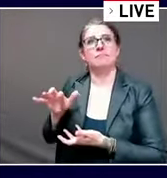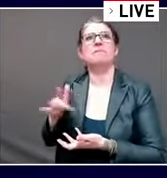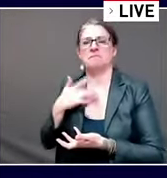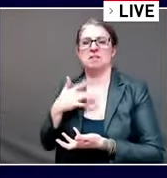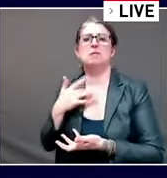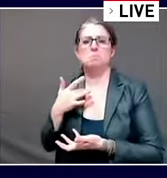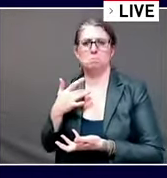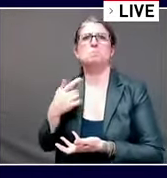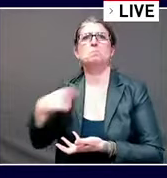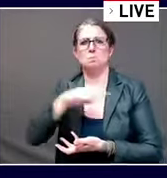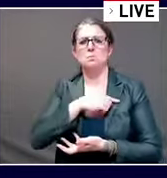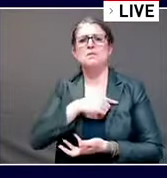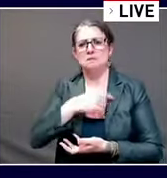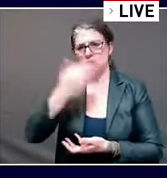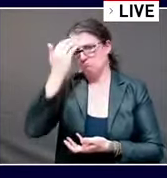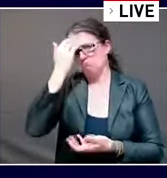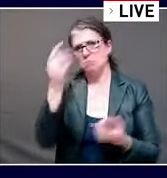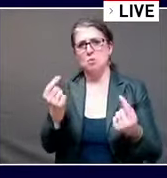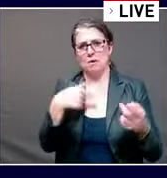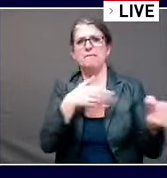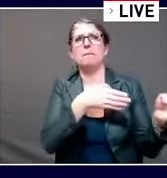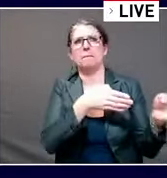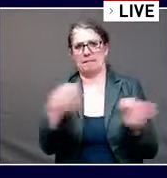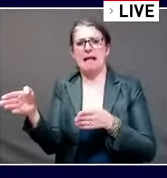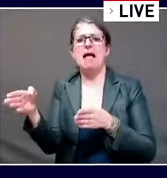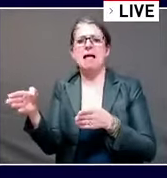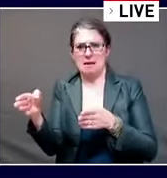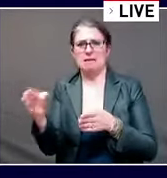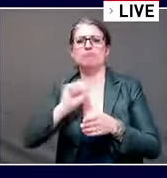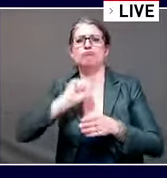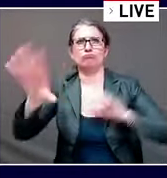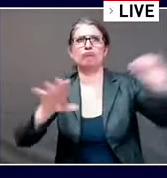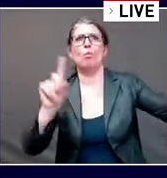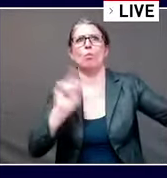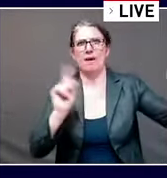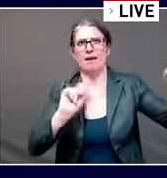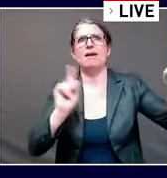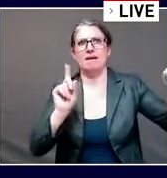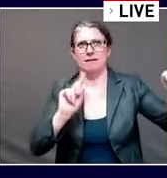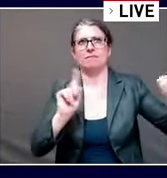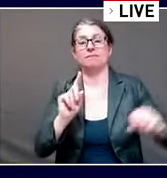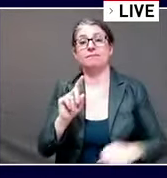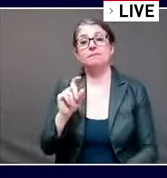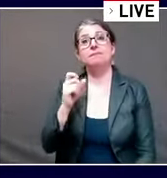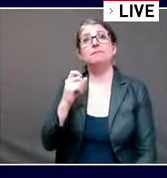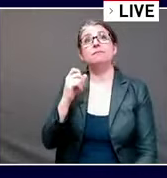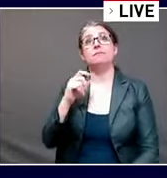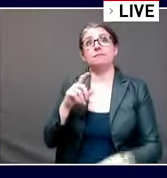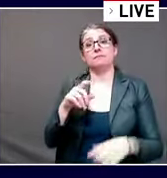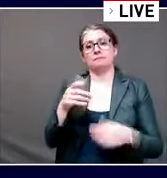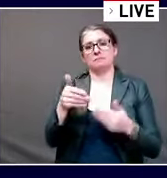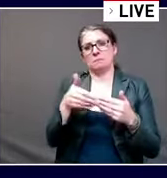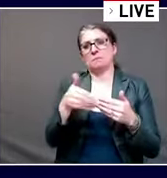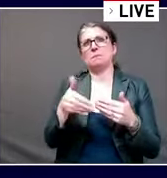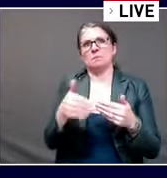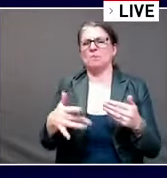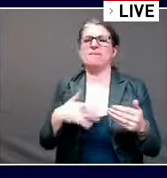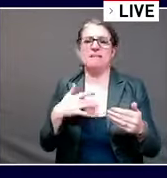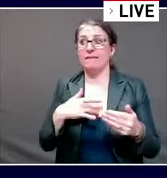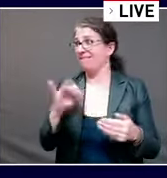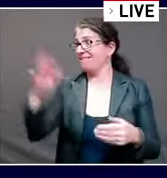not day one, really, really, really shortly thereafter. And the advantage of the